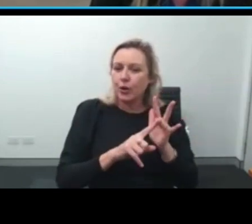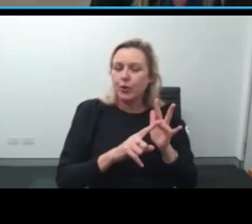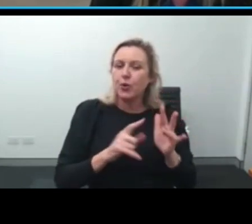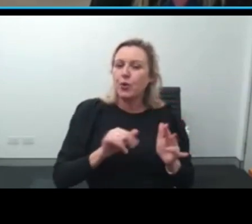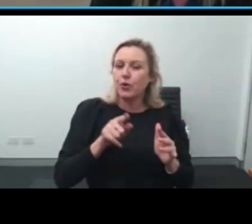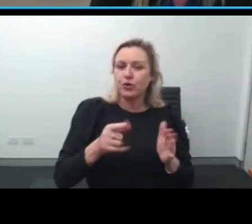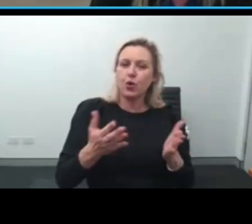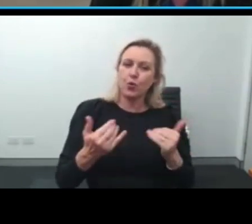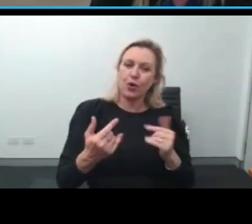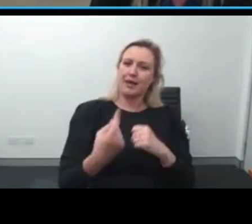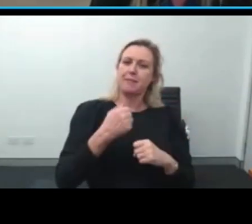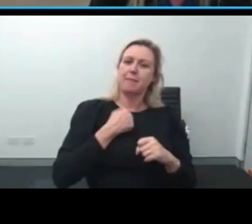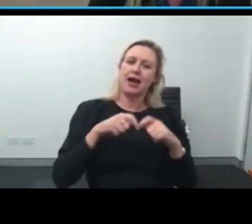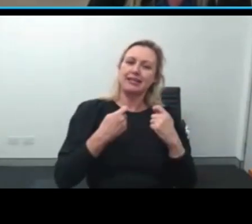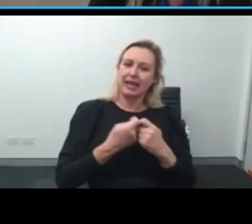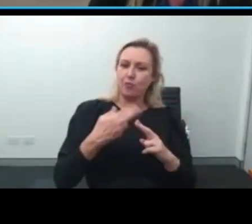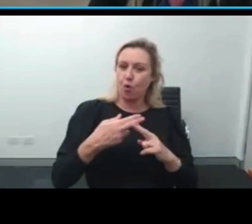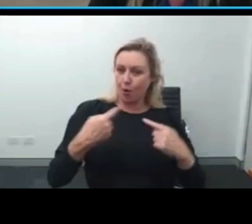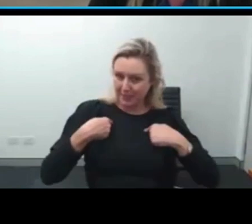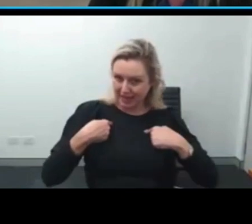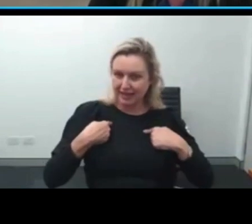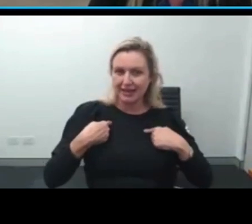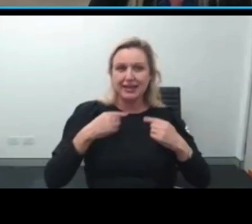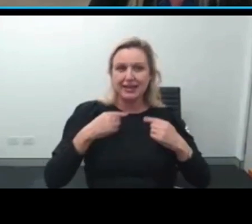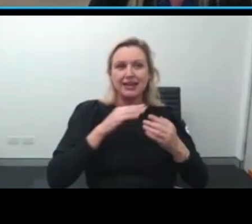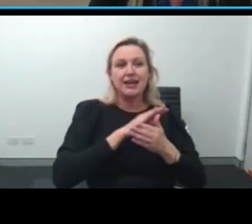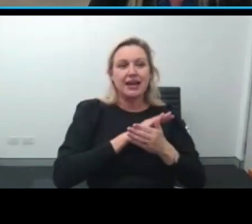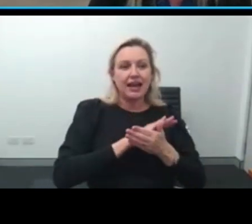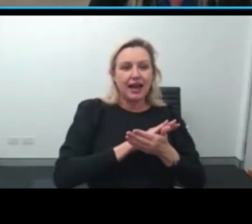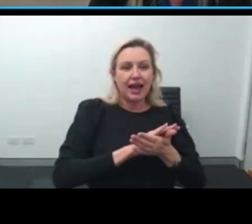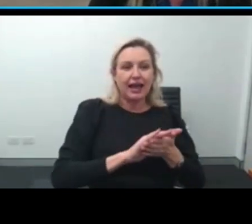welcome to email my team and myself at the HCP manuals